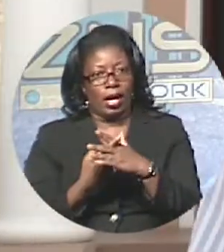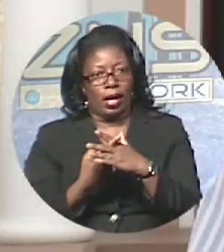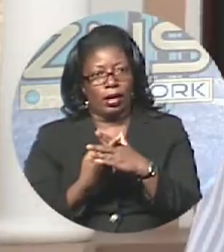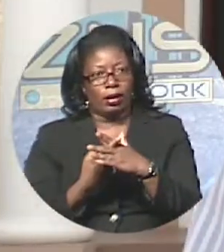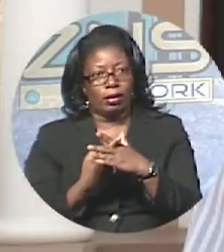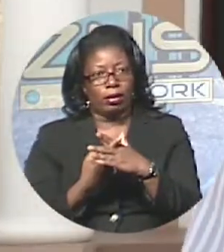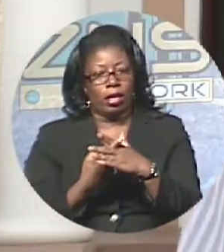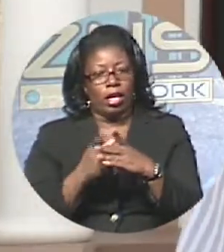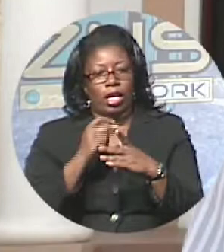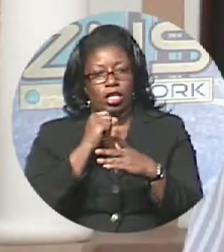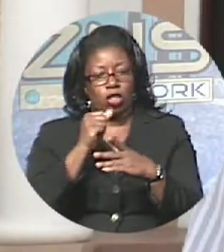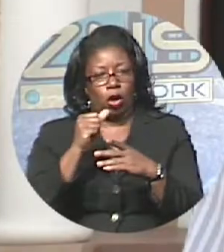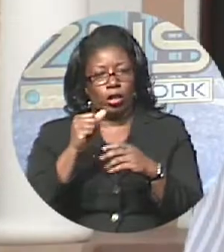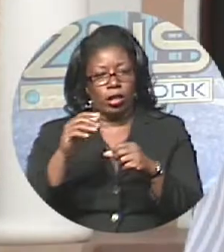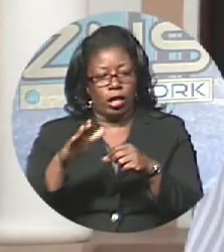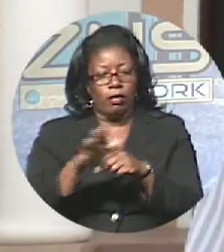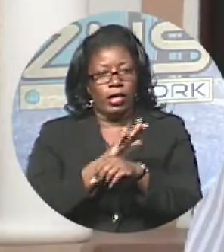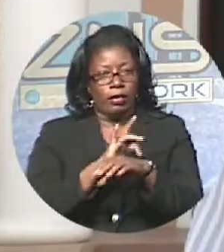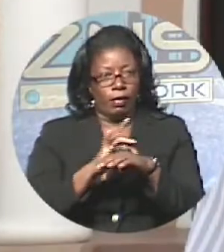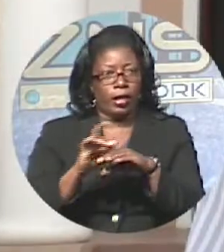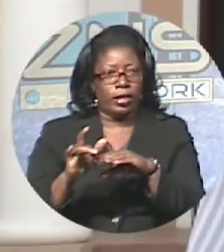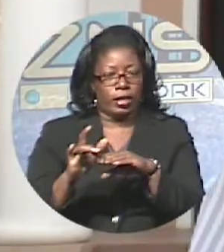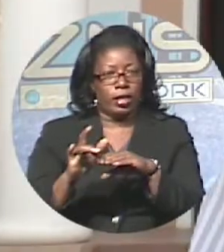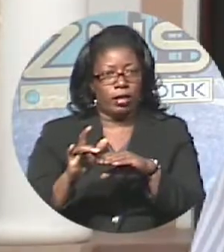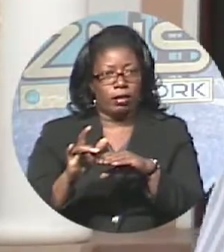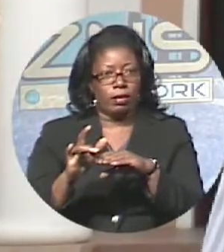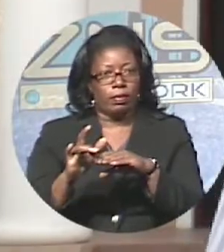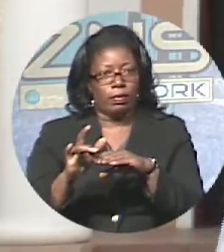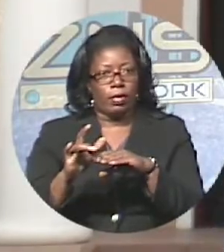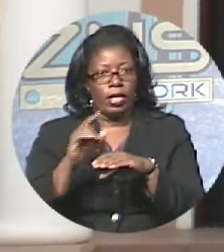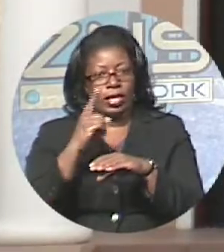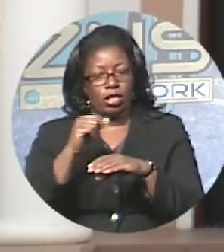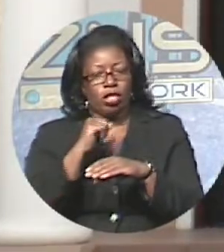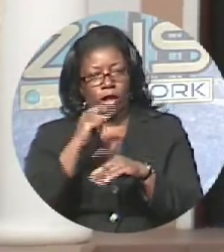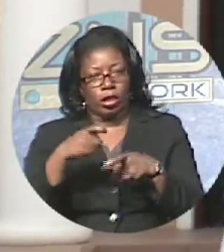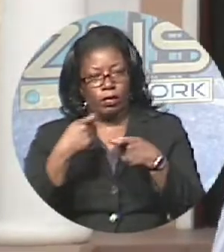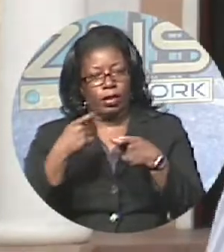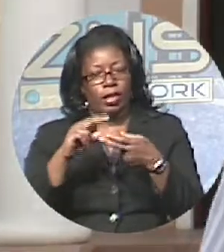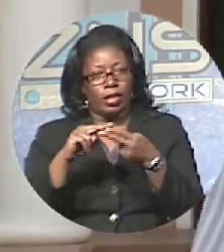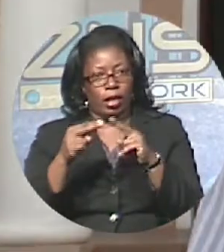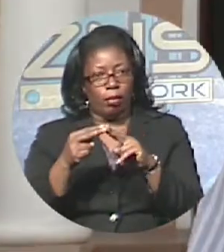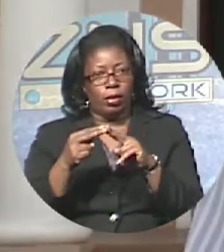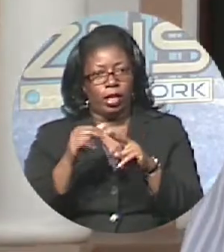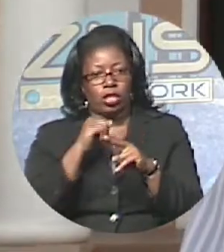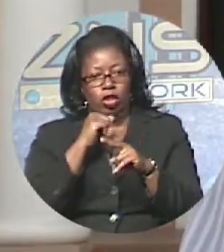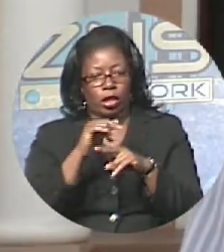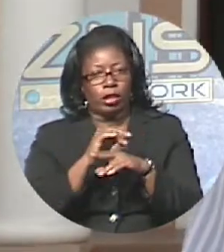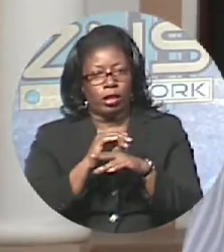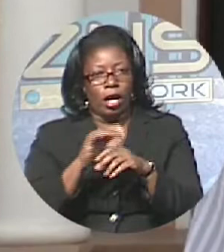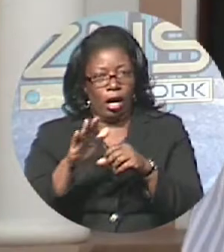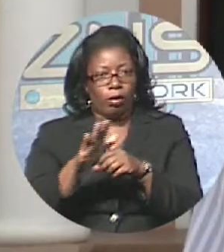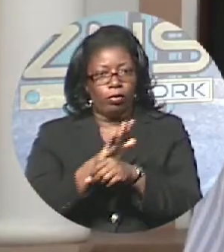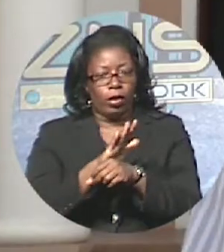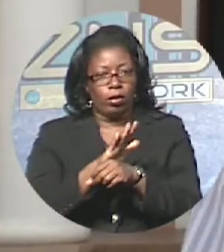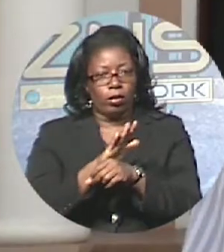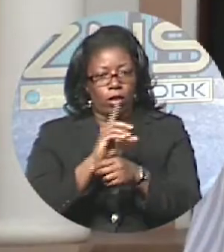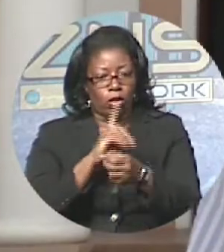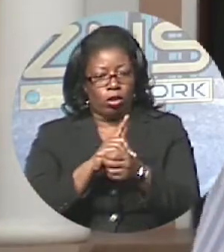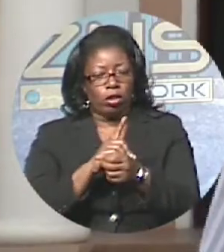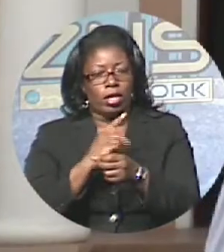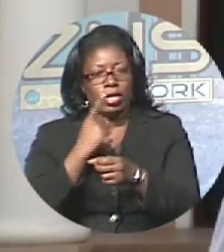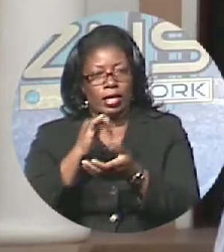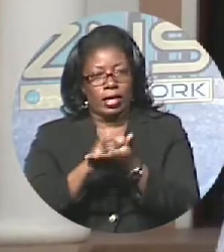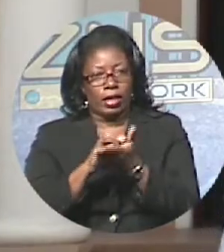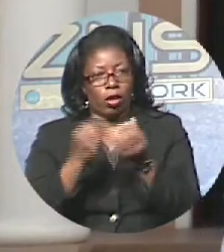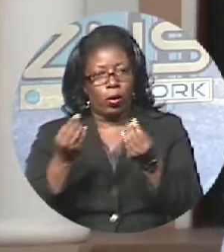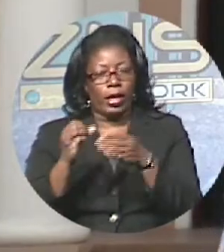filling vacancies. And while she couldn't provide the number of positions that will remain unfilled, Dr. Bowles assured that it will in no